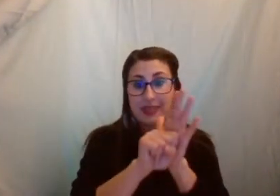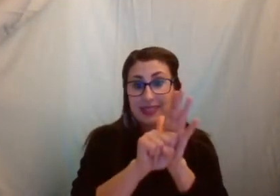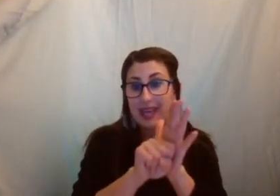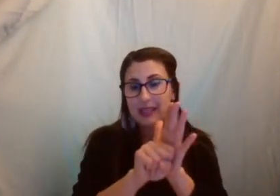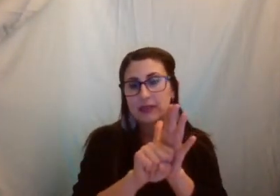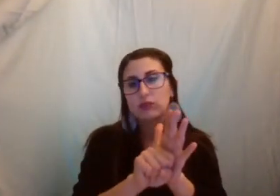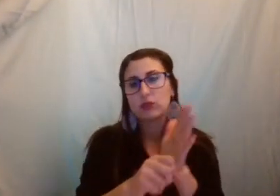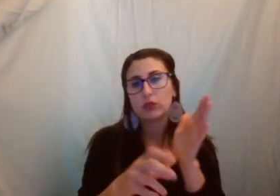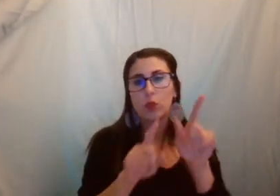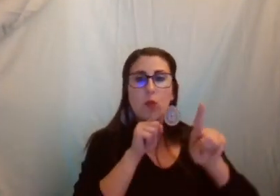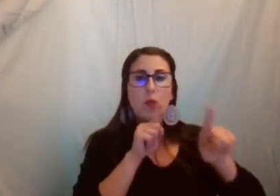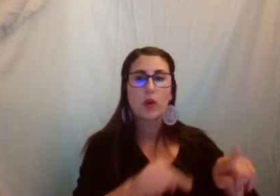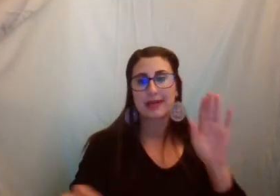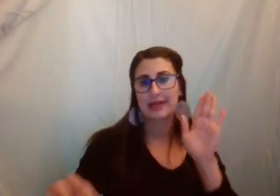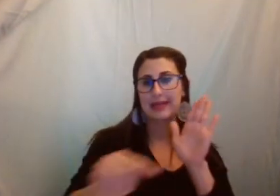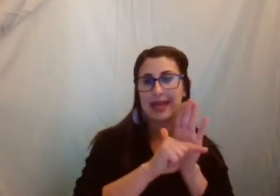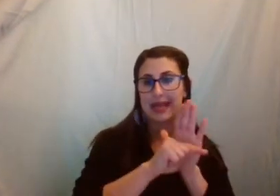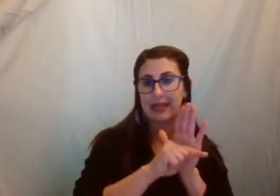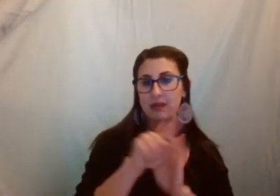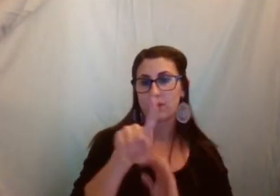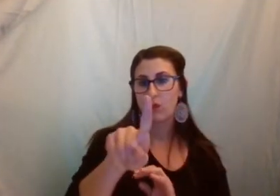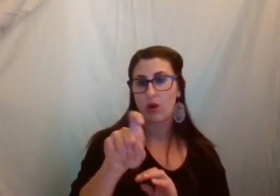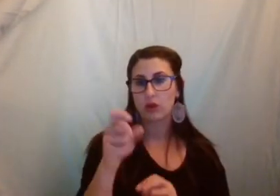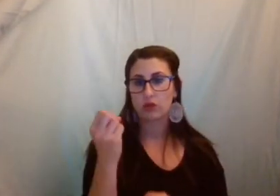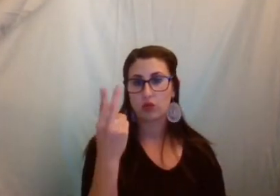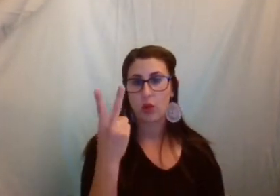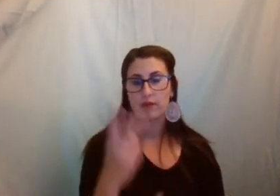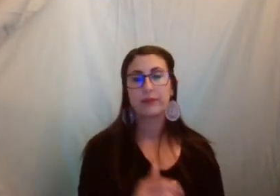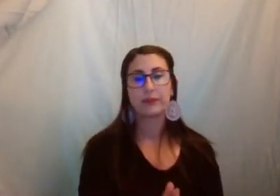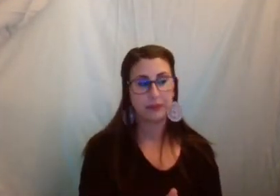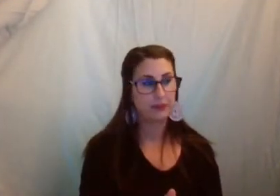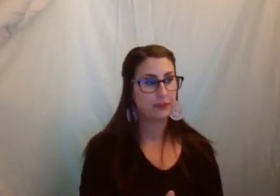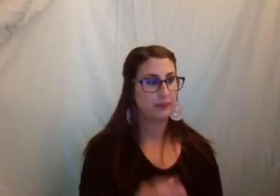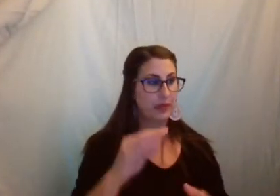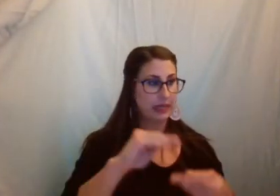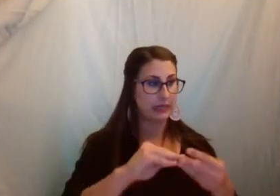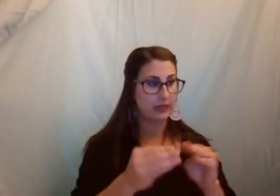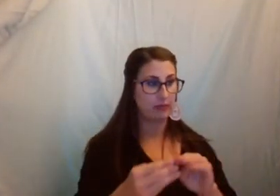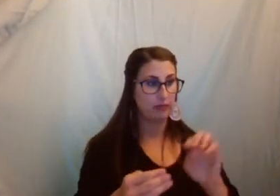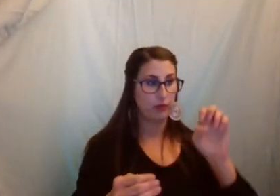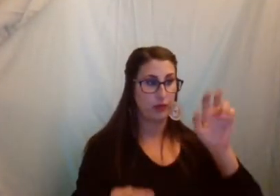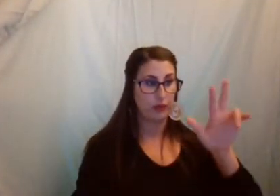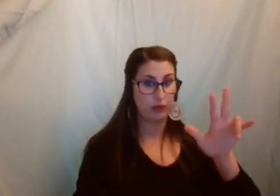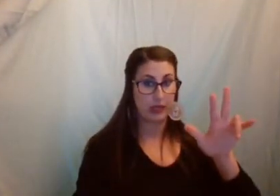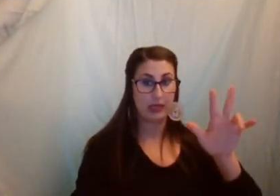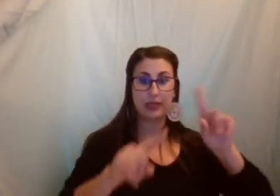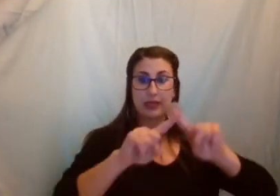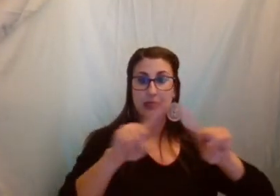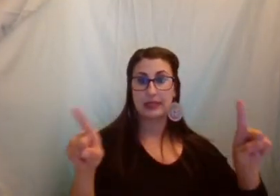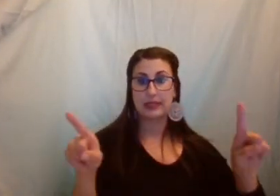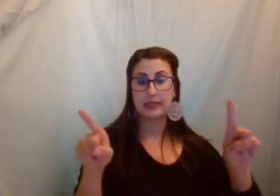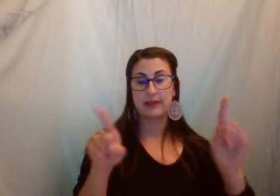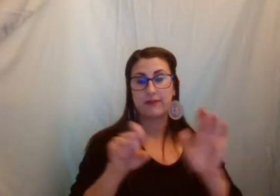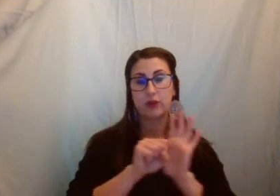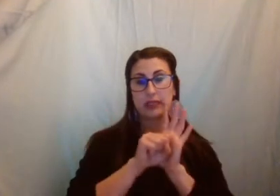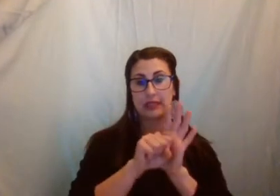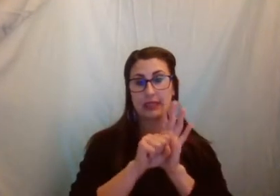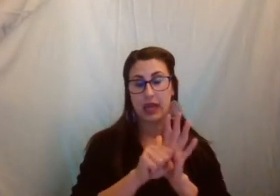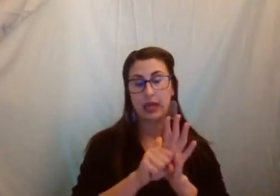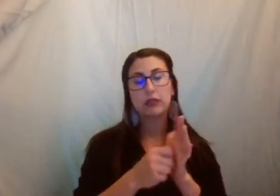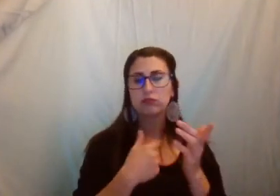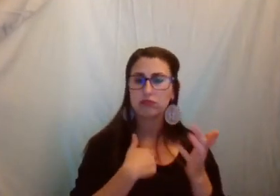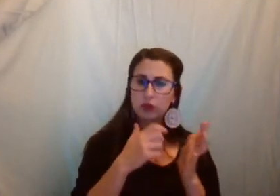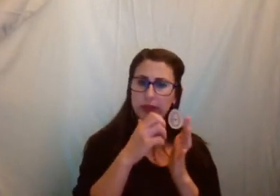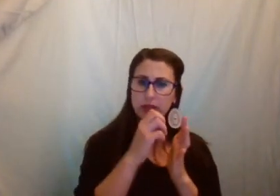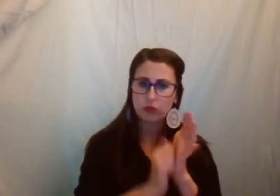the answer is negative 112. Number 3, these are different signs, so I'm going